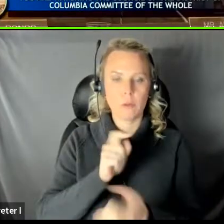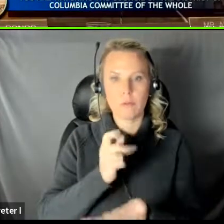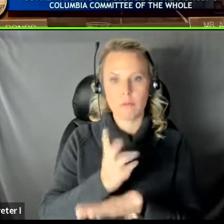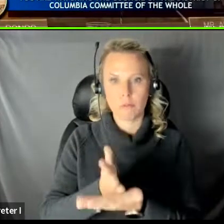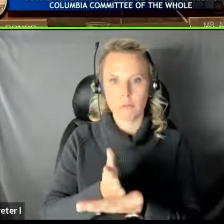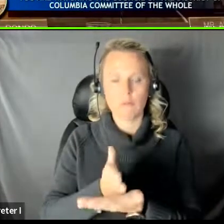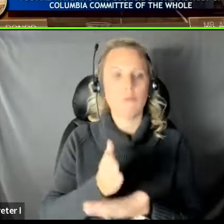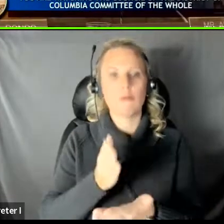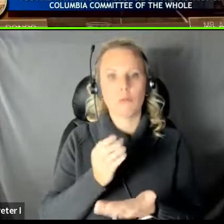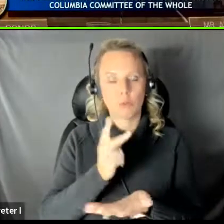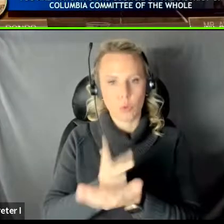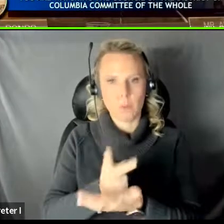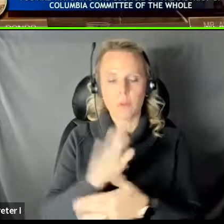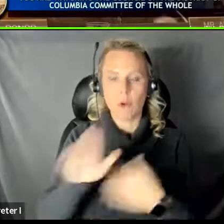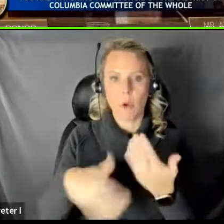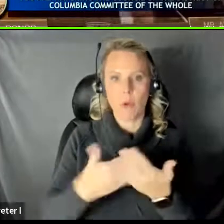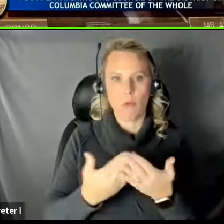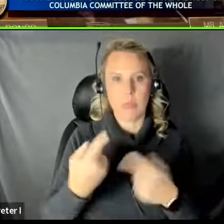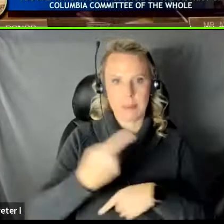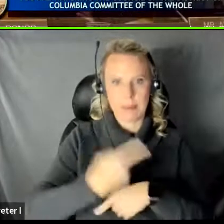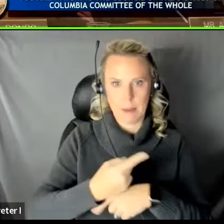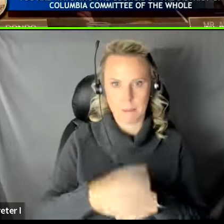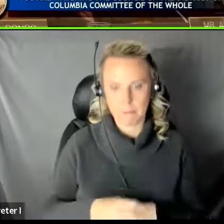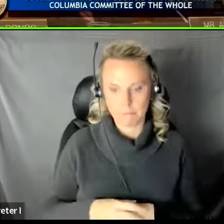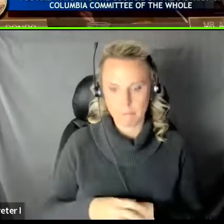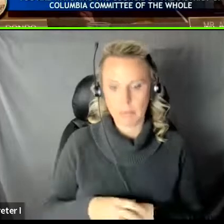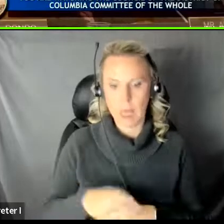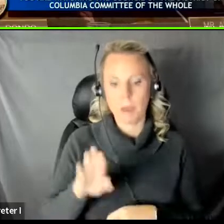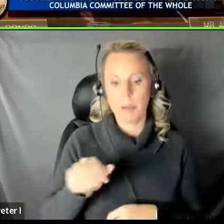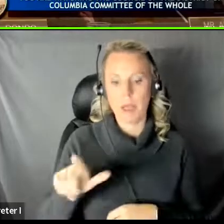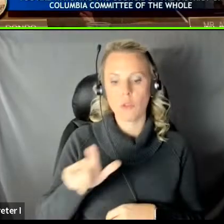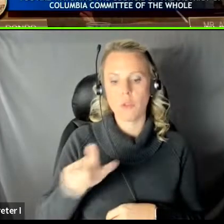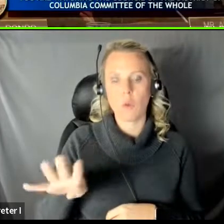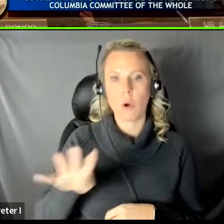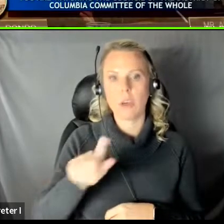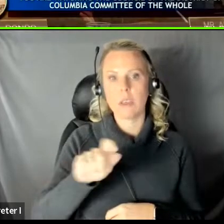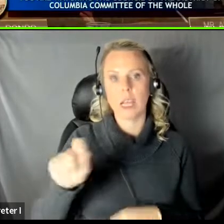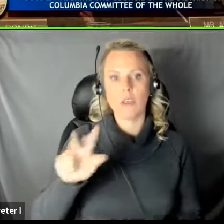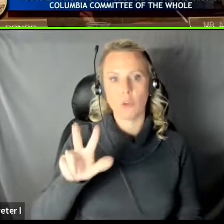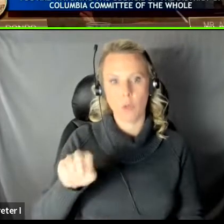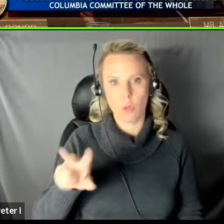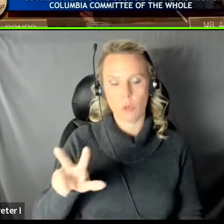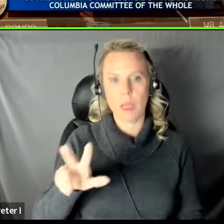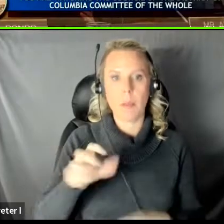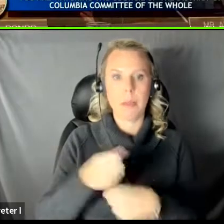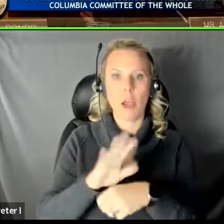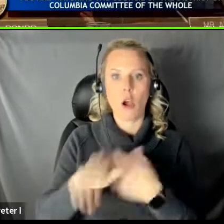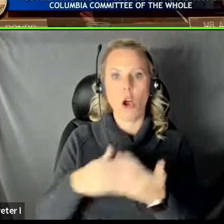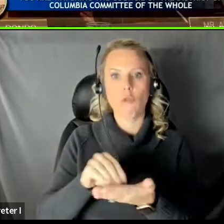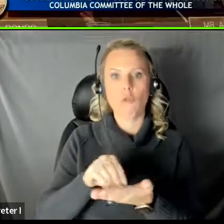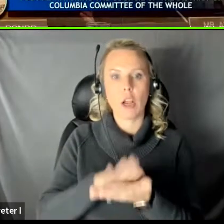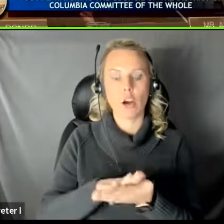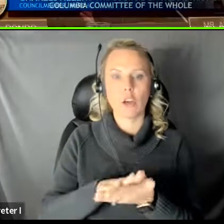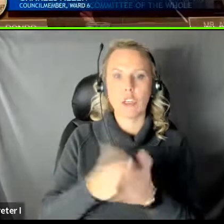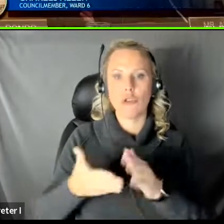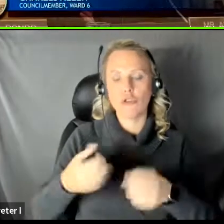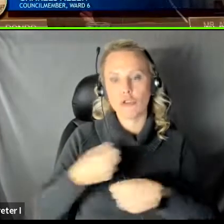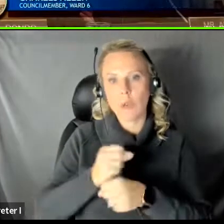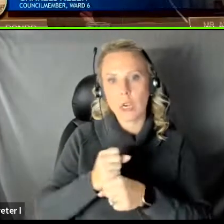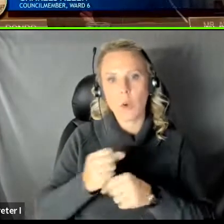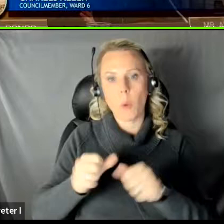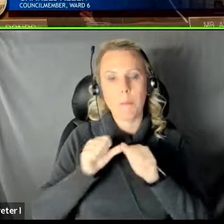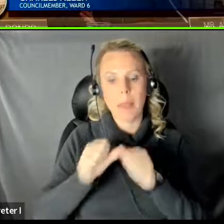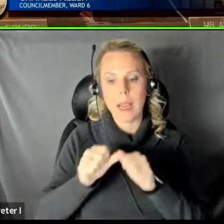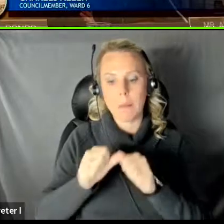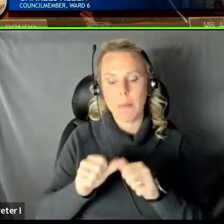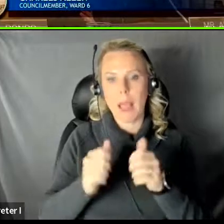November 3rd, 2022. As introduced, Bill 24-203 would have made all records generated or maintained by the Office of the